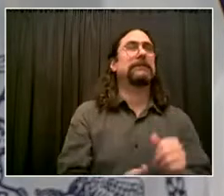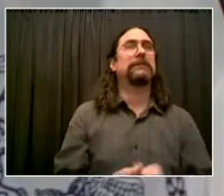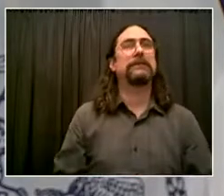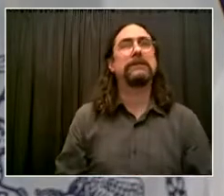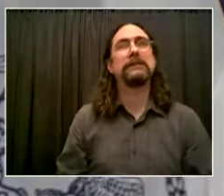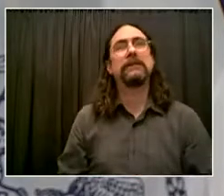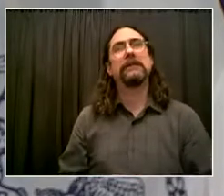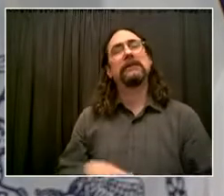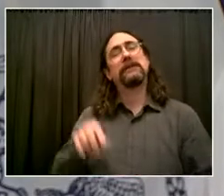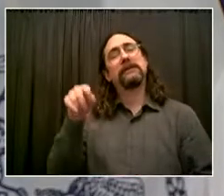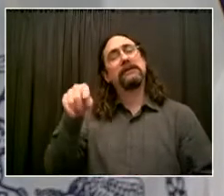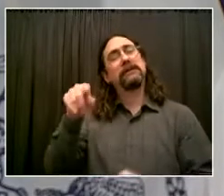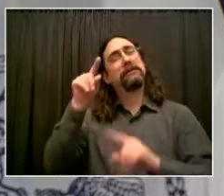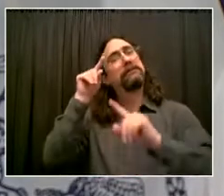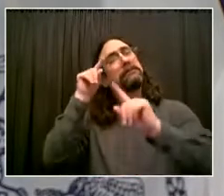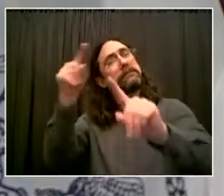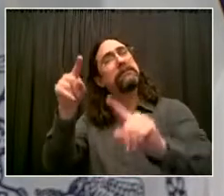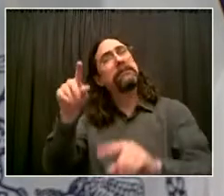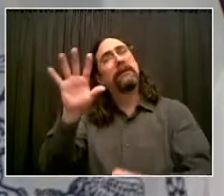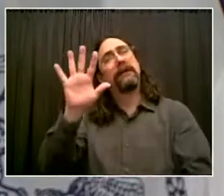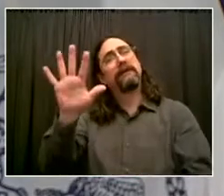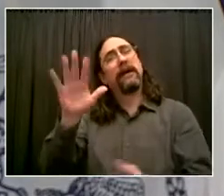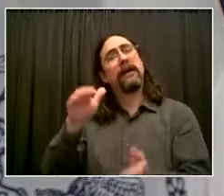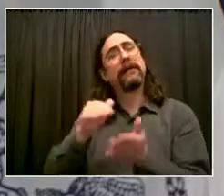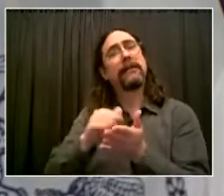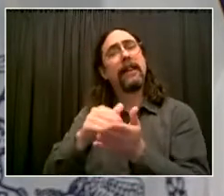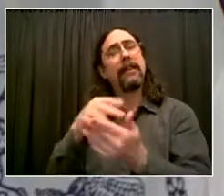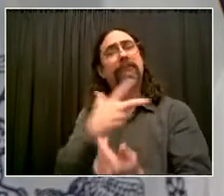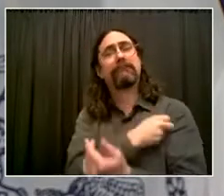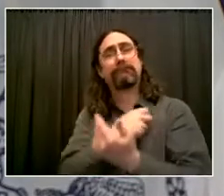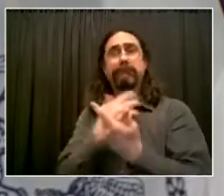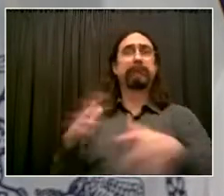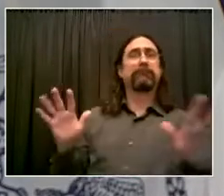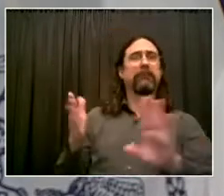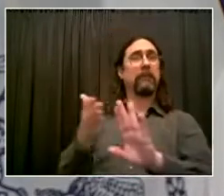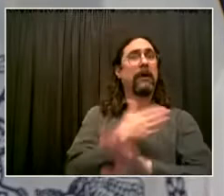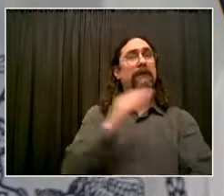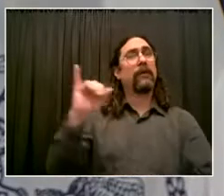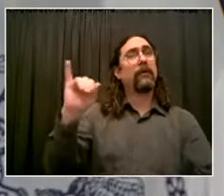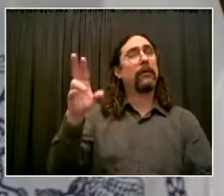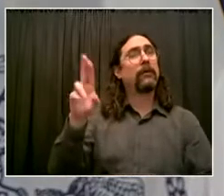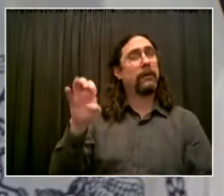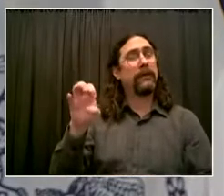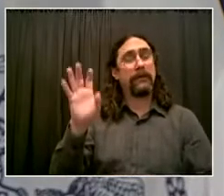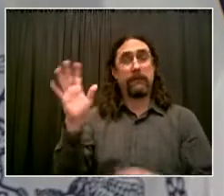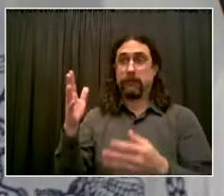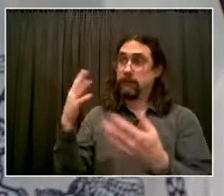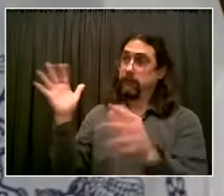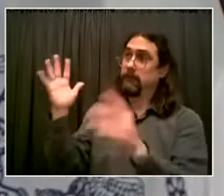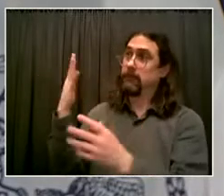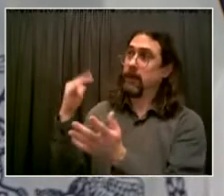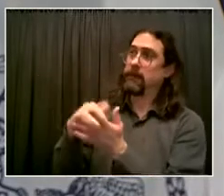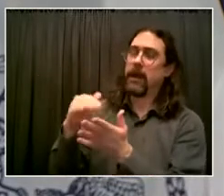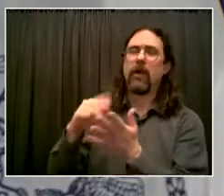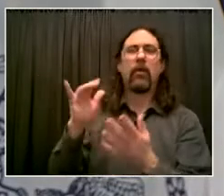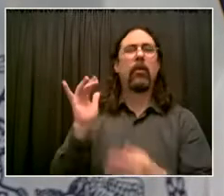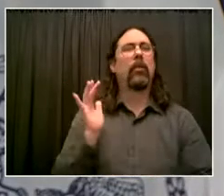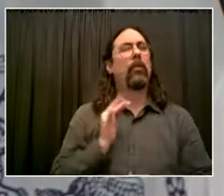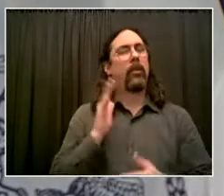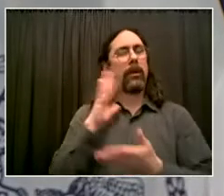getting people who were previously hesitant in, and we definitely see a reduction in the hesitancy, Arthur, and that's crucial. More and more people willing to get